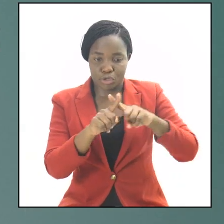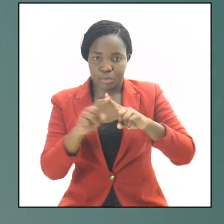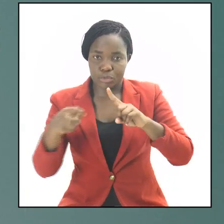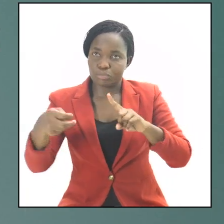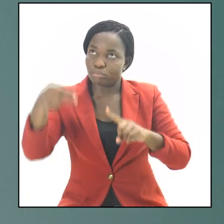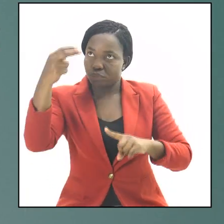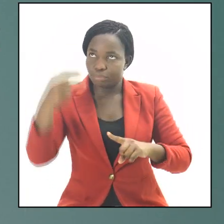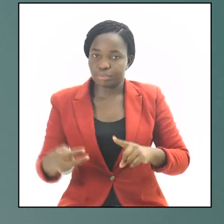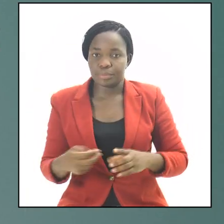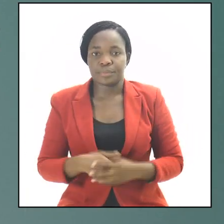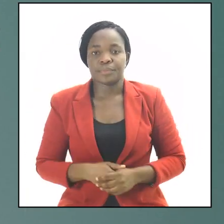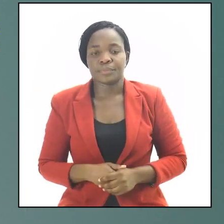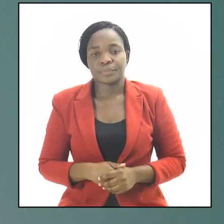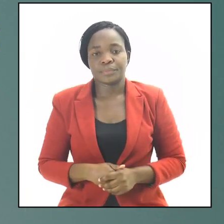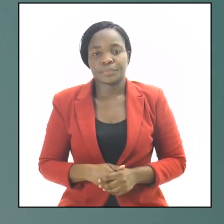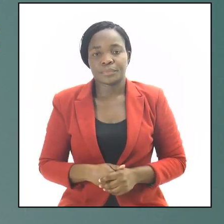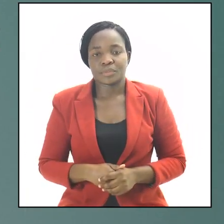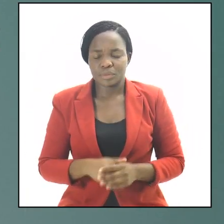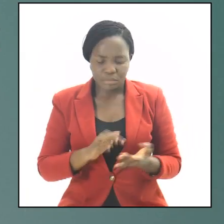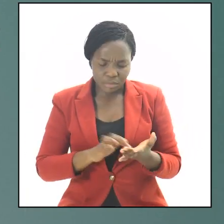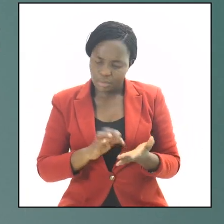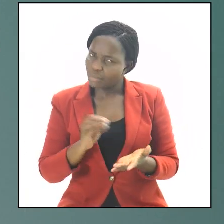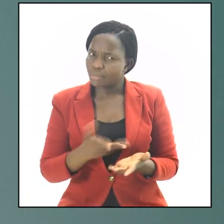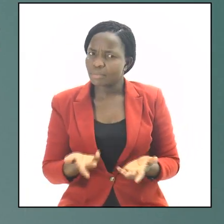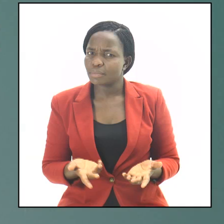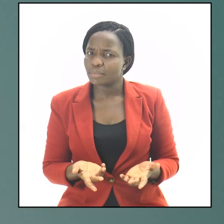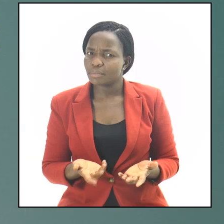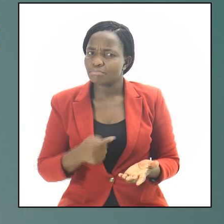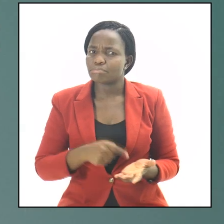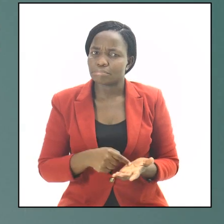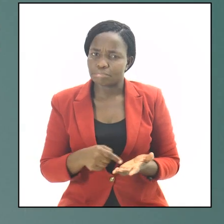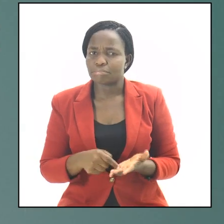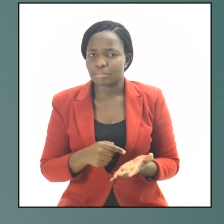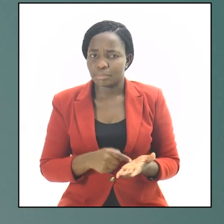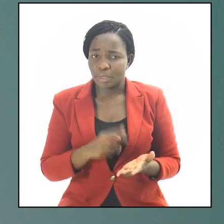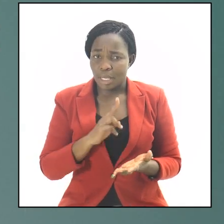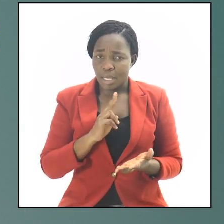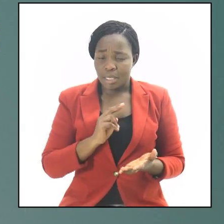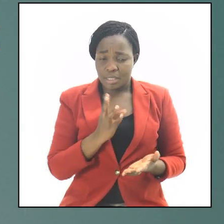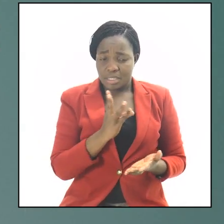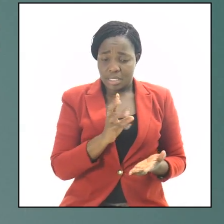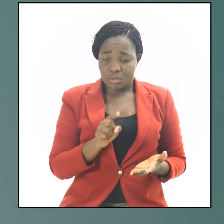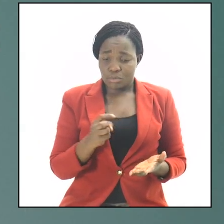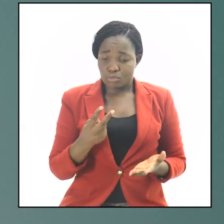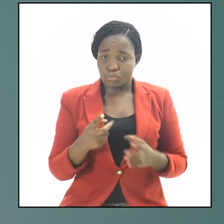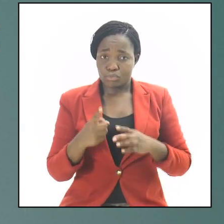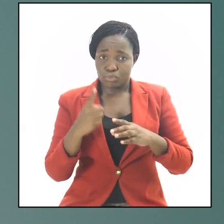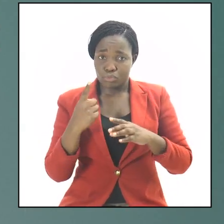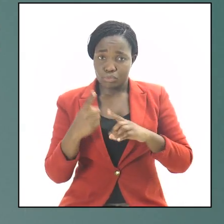So, we just calculate this on a calculator. I get